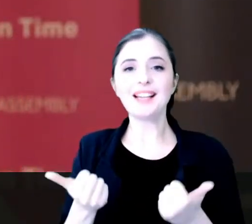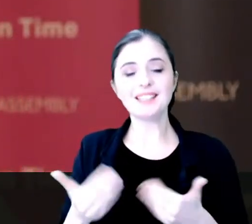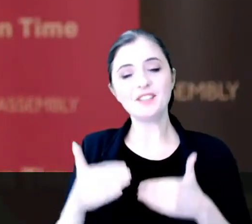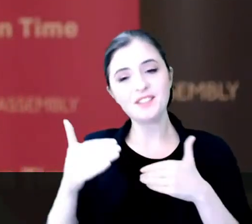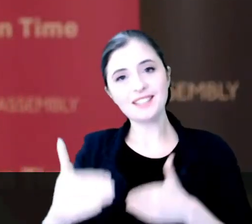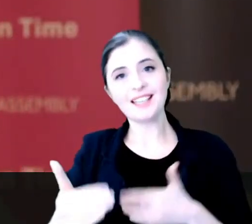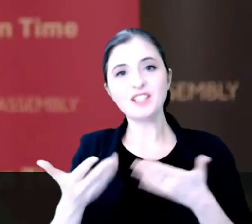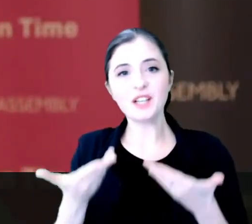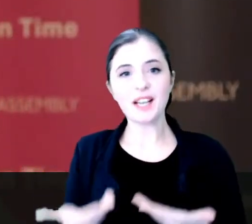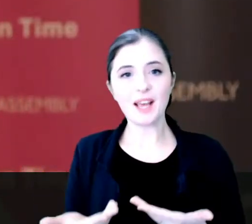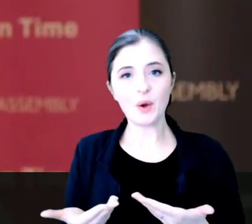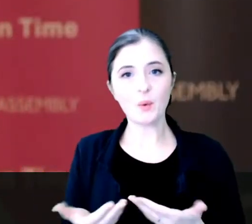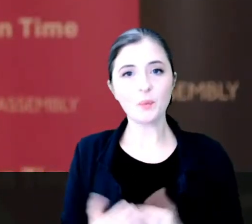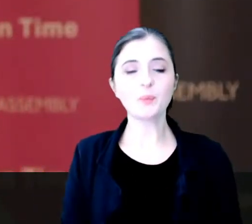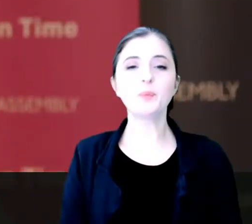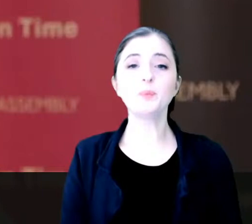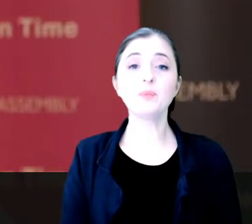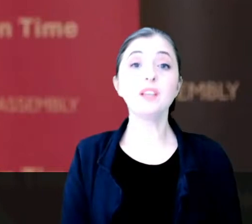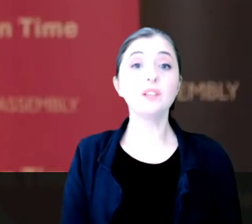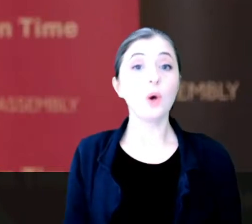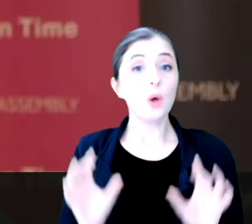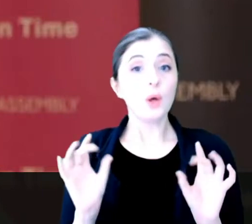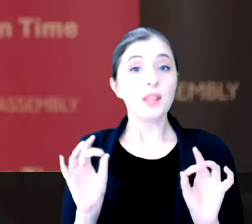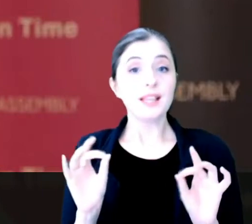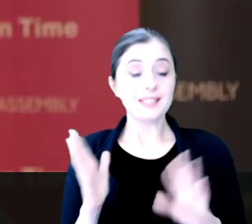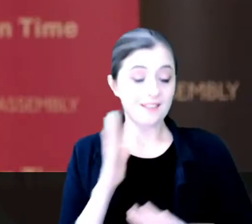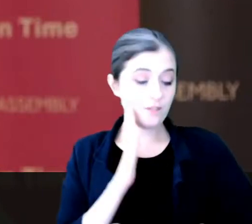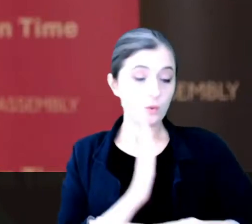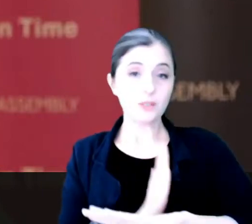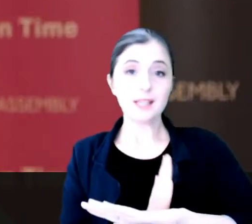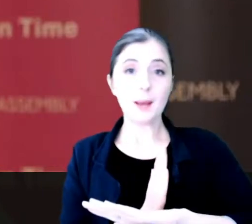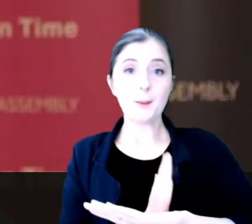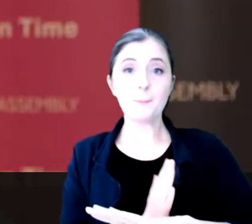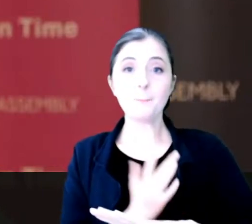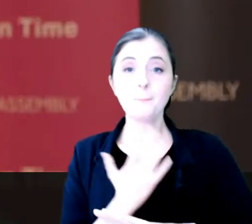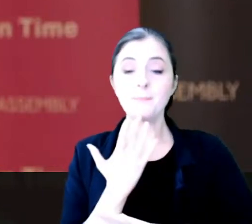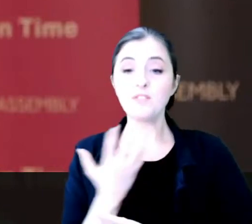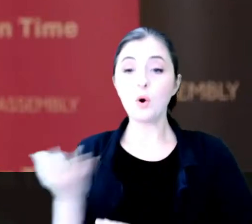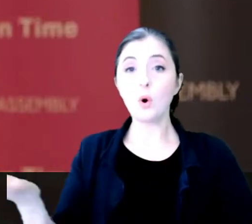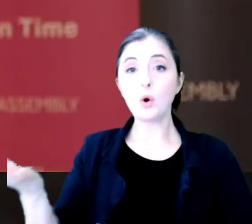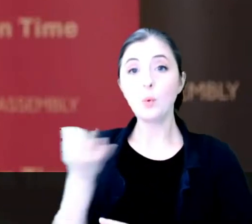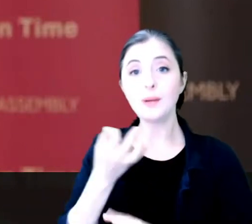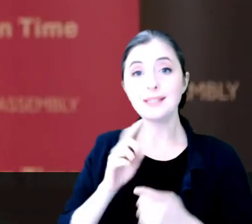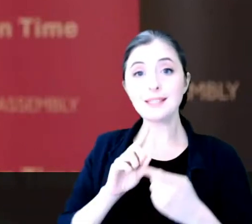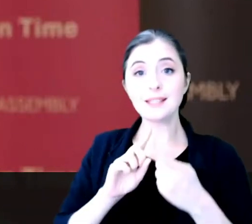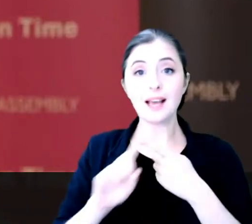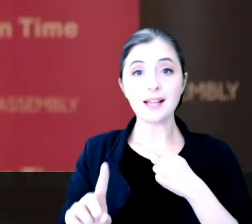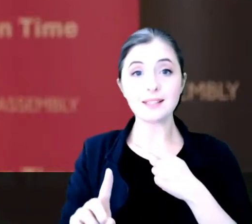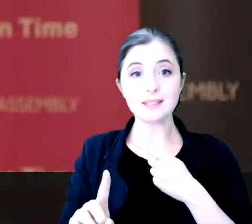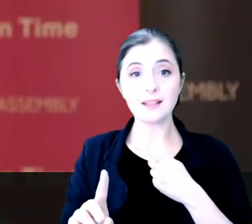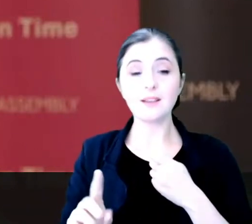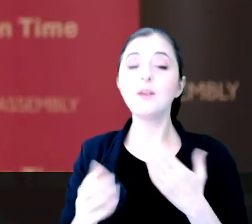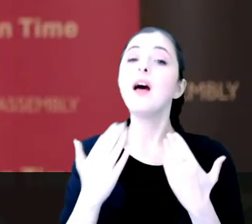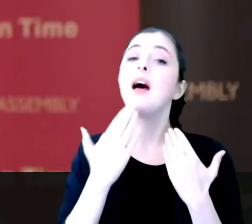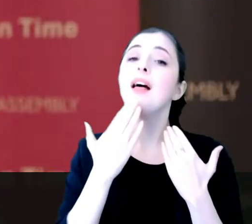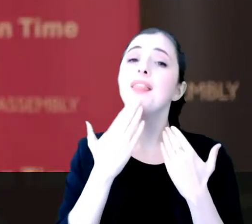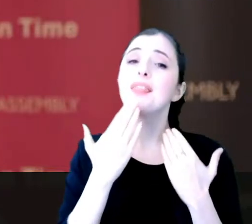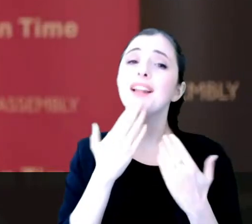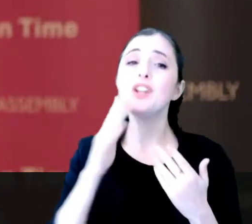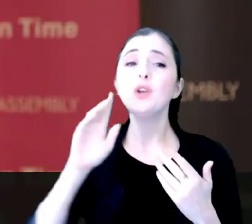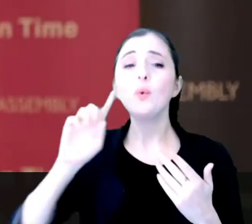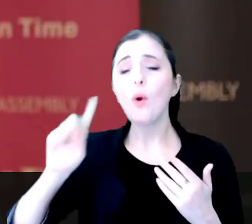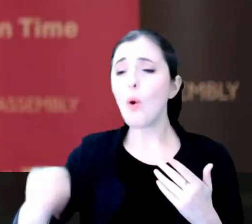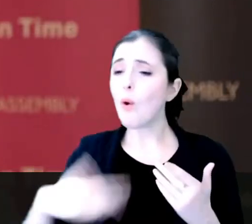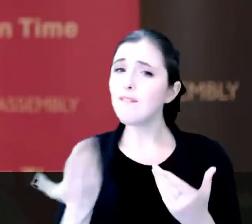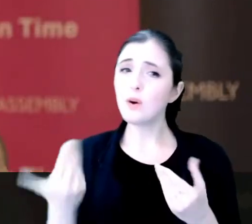that's all the time we have tonight for question answer session. Thank you all for participating.